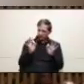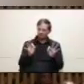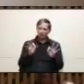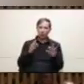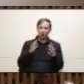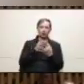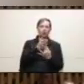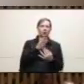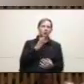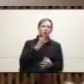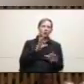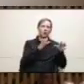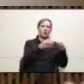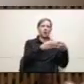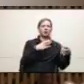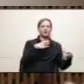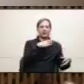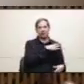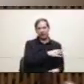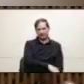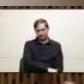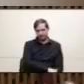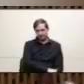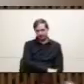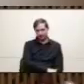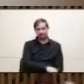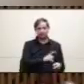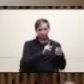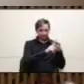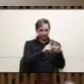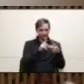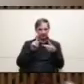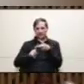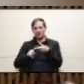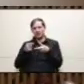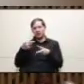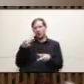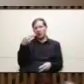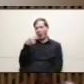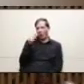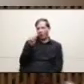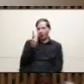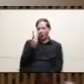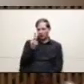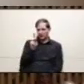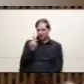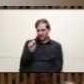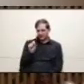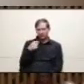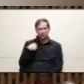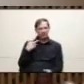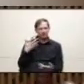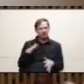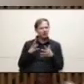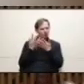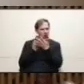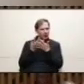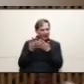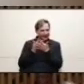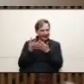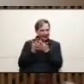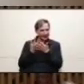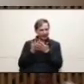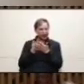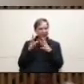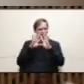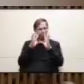council. On the issue of the Hawks, by one of the employees, we have screened all the